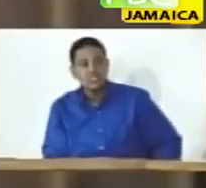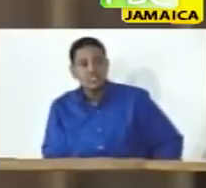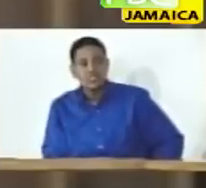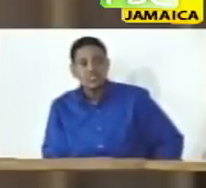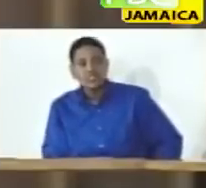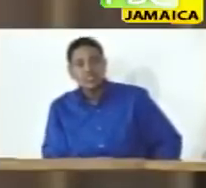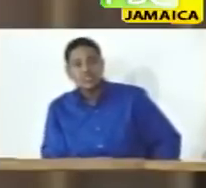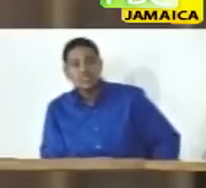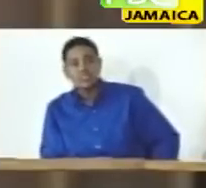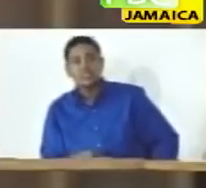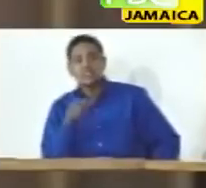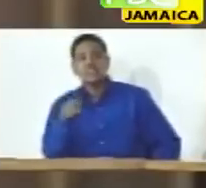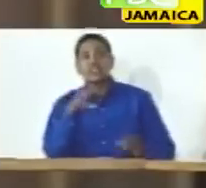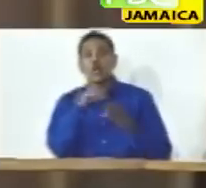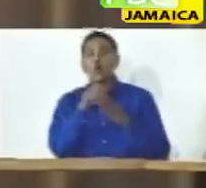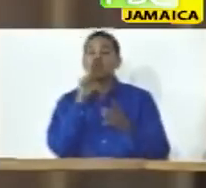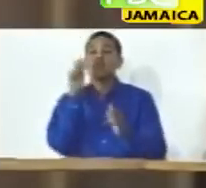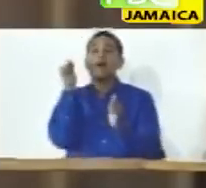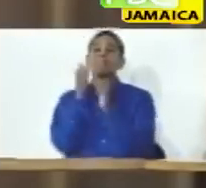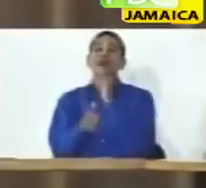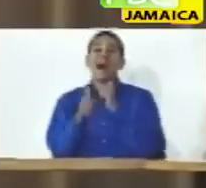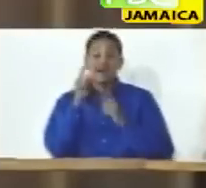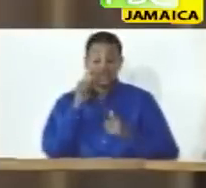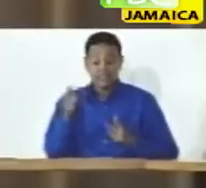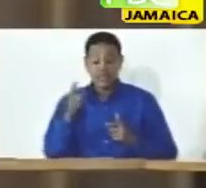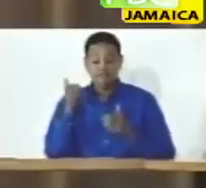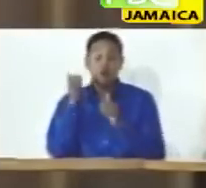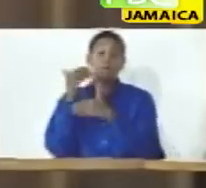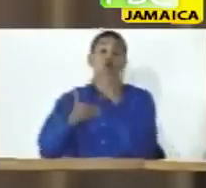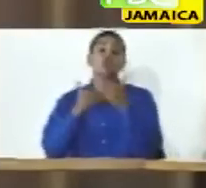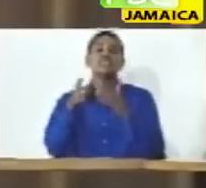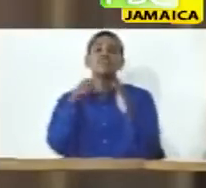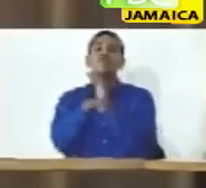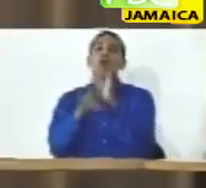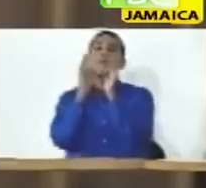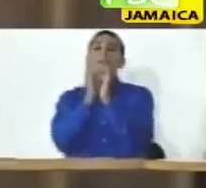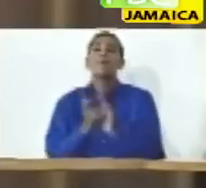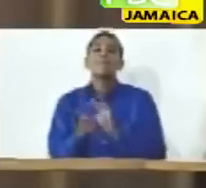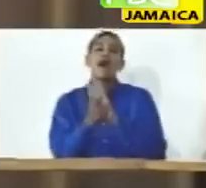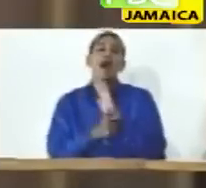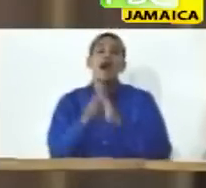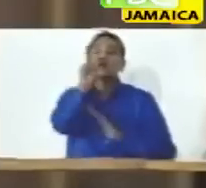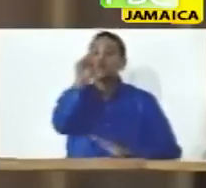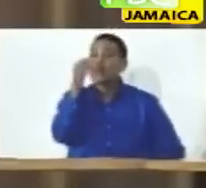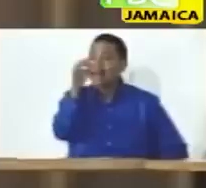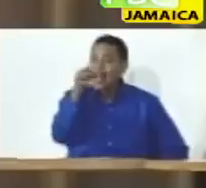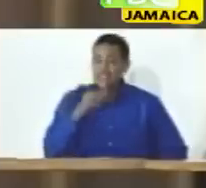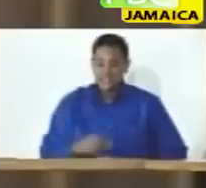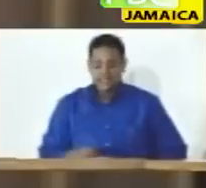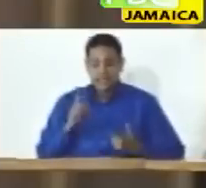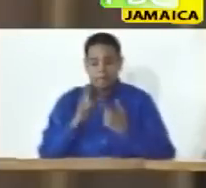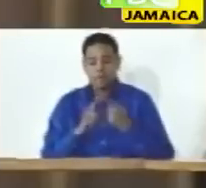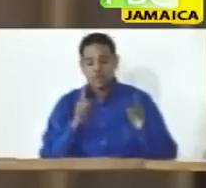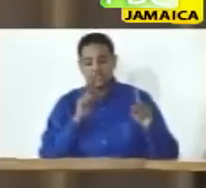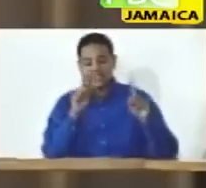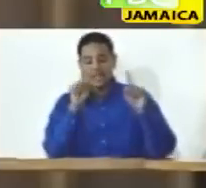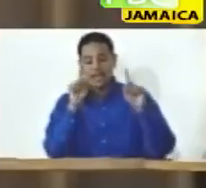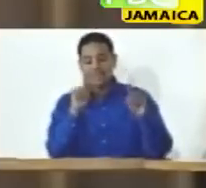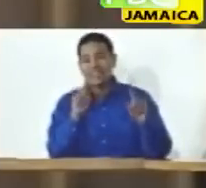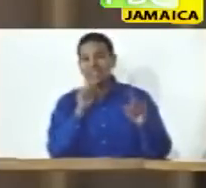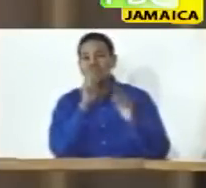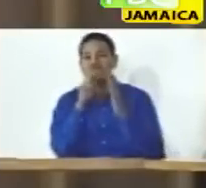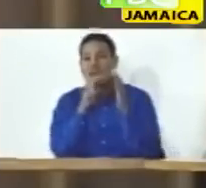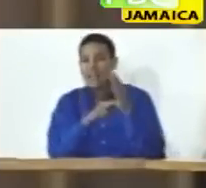This included the passage of the Proceeds of Crime Amendment Act 2019 and attendant regulations